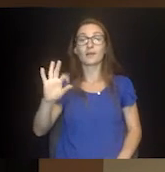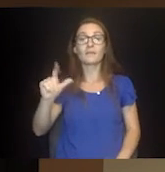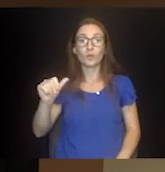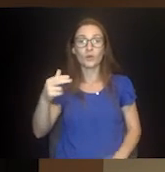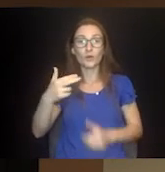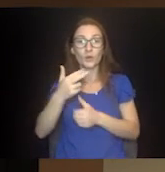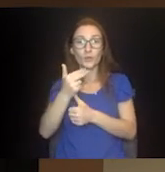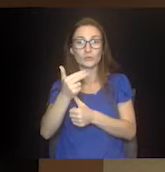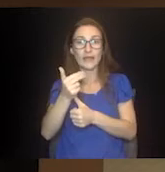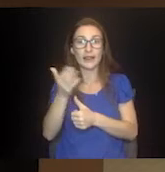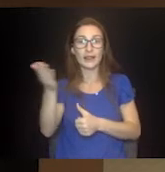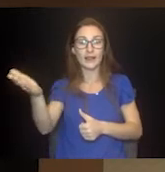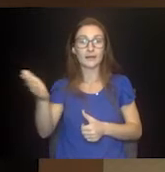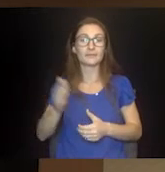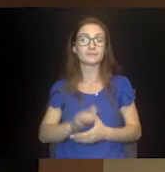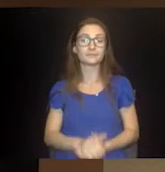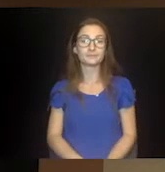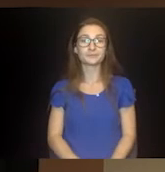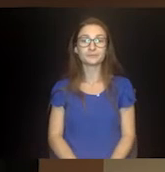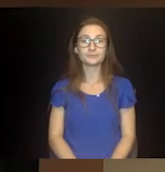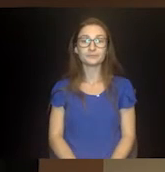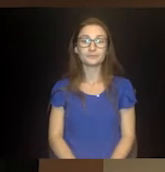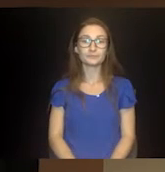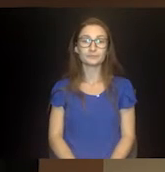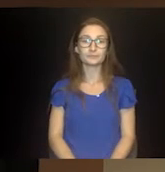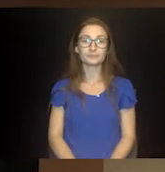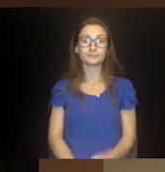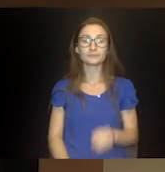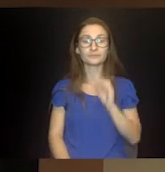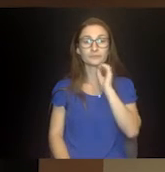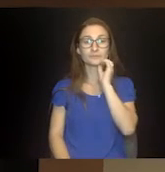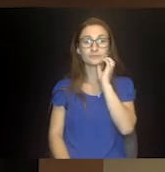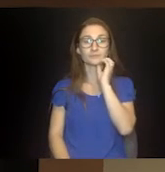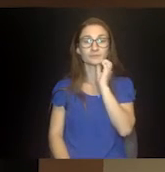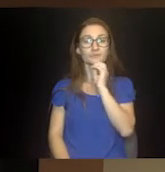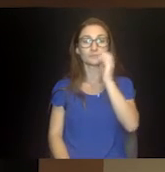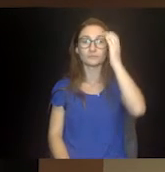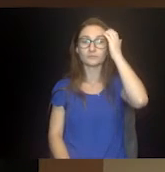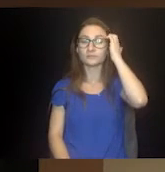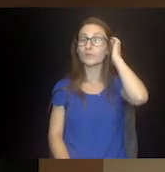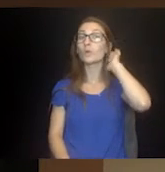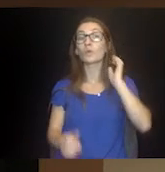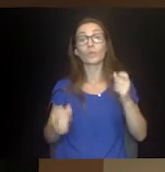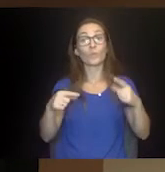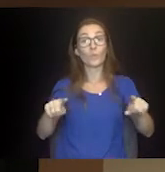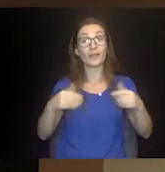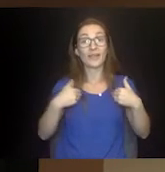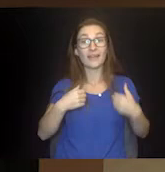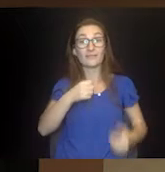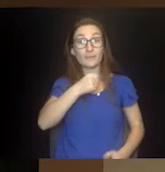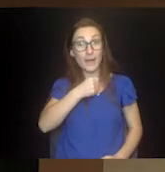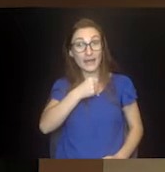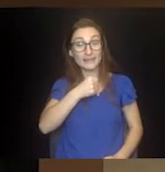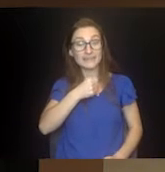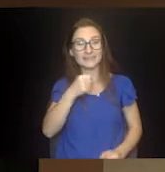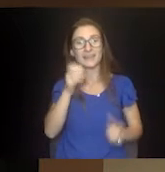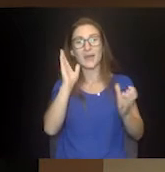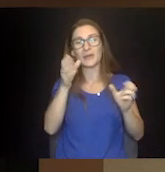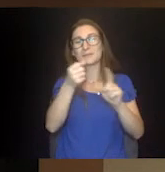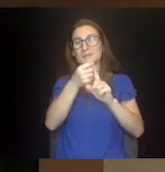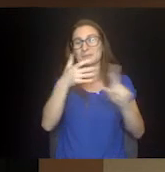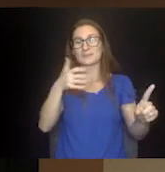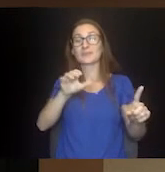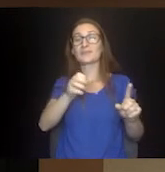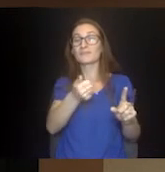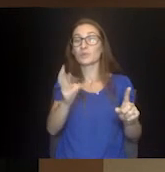across town at the Florida Hotel is where it is. So, yeah. And actually, I guess while I got the mic, I'll go on and tell you about a couple of other